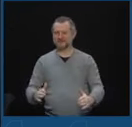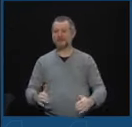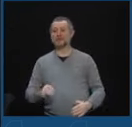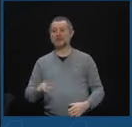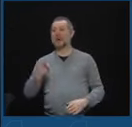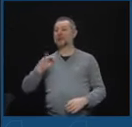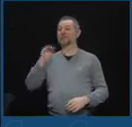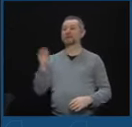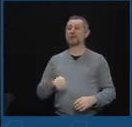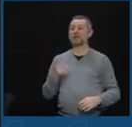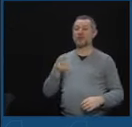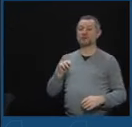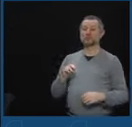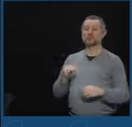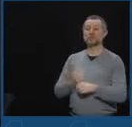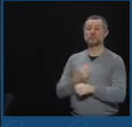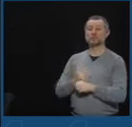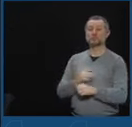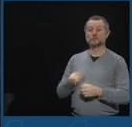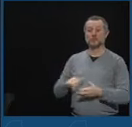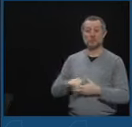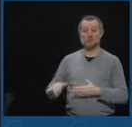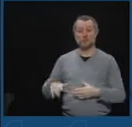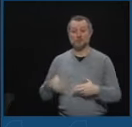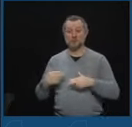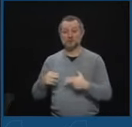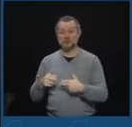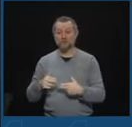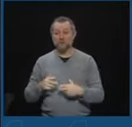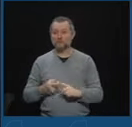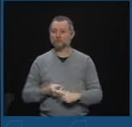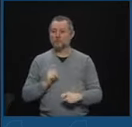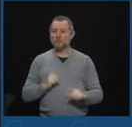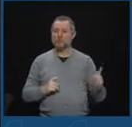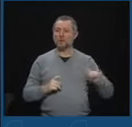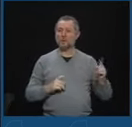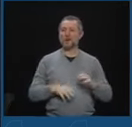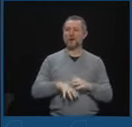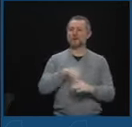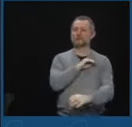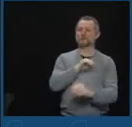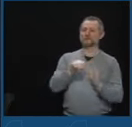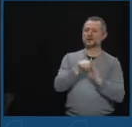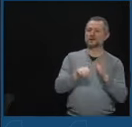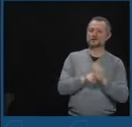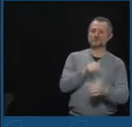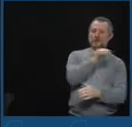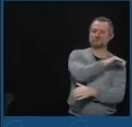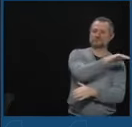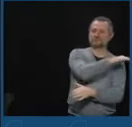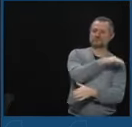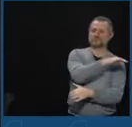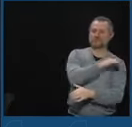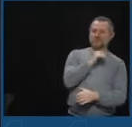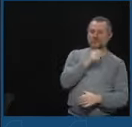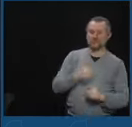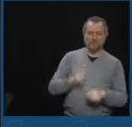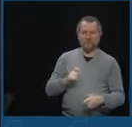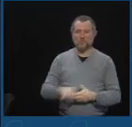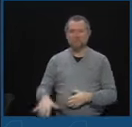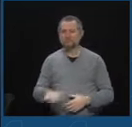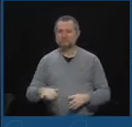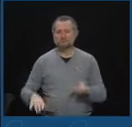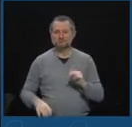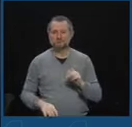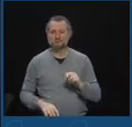of the guns used in New York, they came from another street. They came from another place. They came from another state. So making investments in